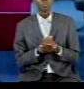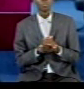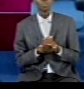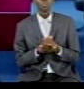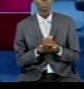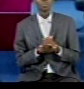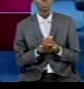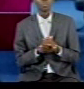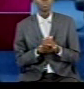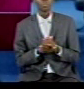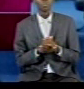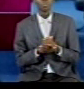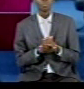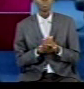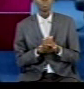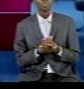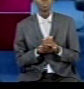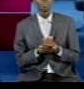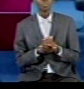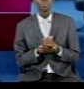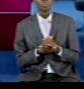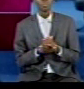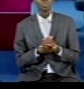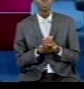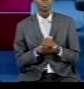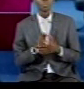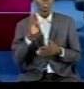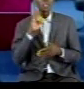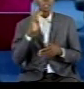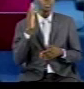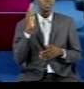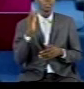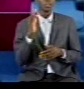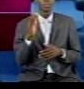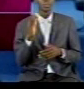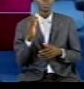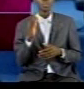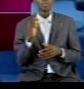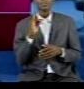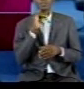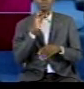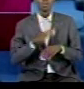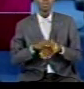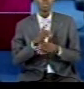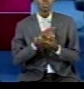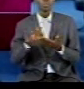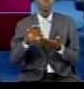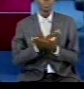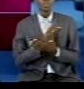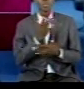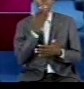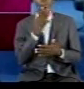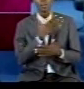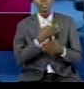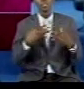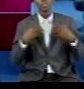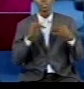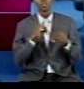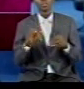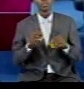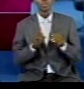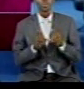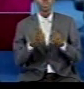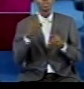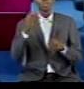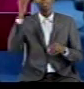State, Nigeria. My testimony is on divine favor and healing. During the Charles of Blessing, I